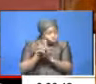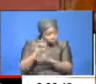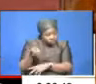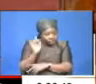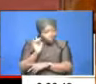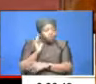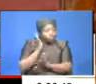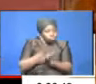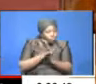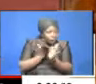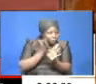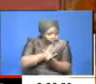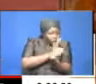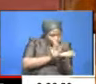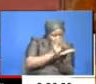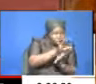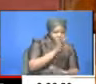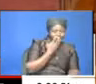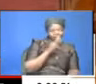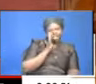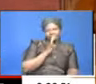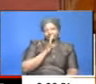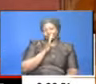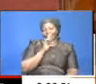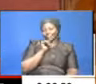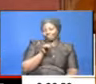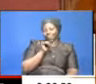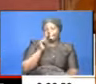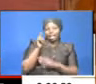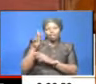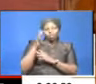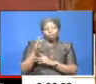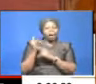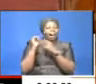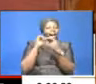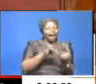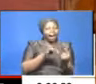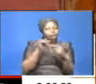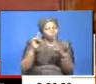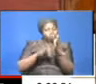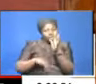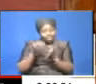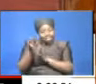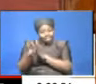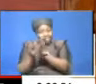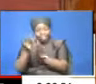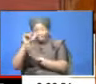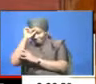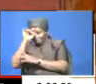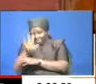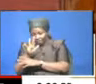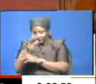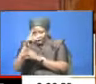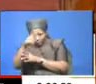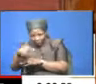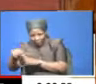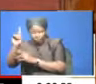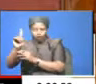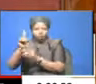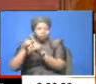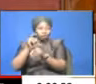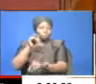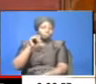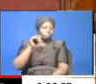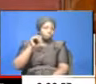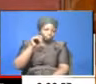impeached. It was counsel's contention that if Governor Waititu was cleared by IEBC